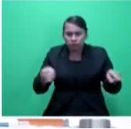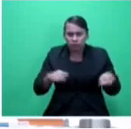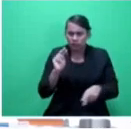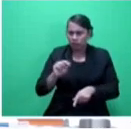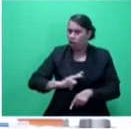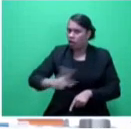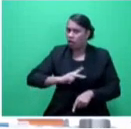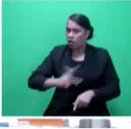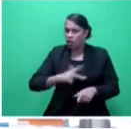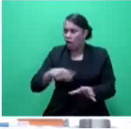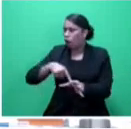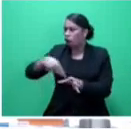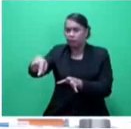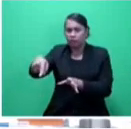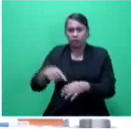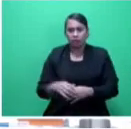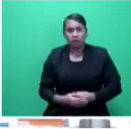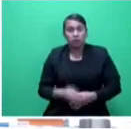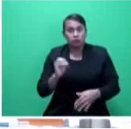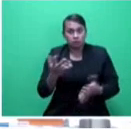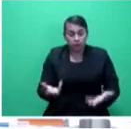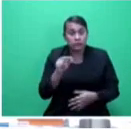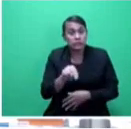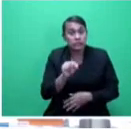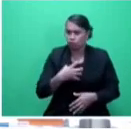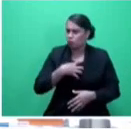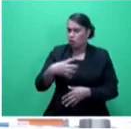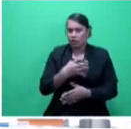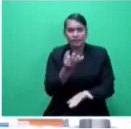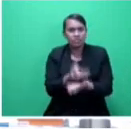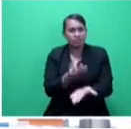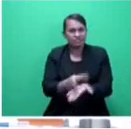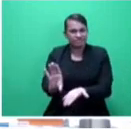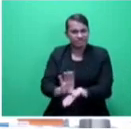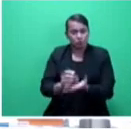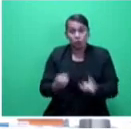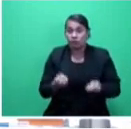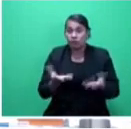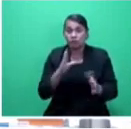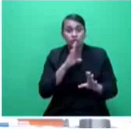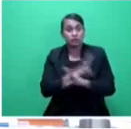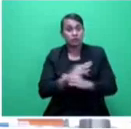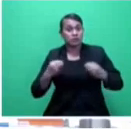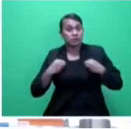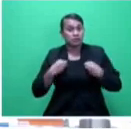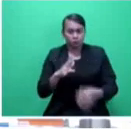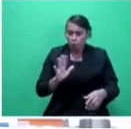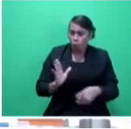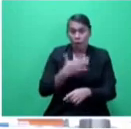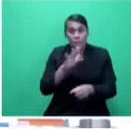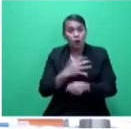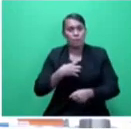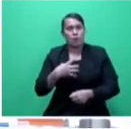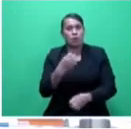will mean that there's a lot more funding available for the private sector, which means that a lot more employment will be created. Because when you actually